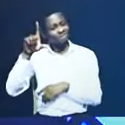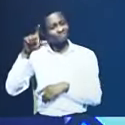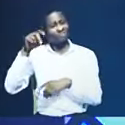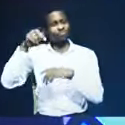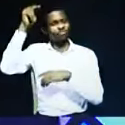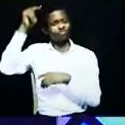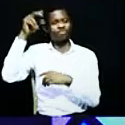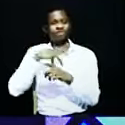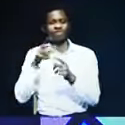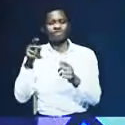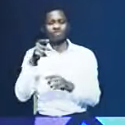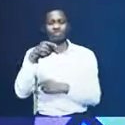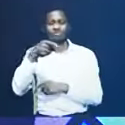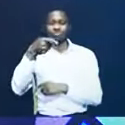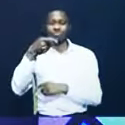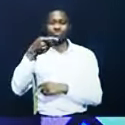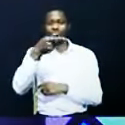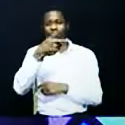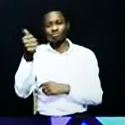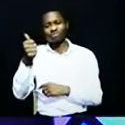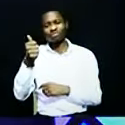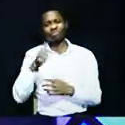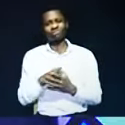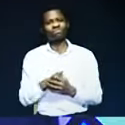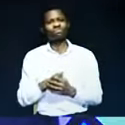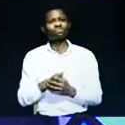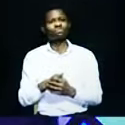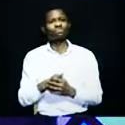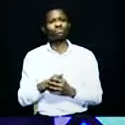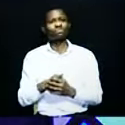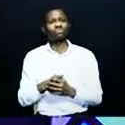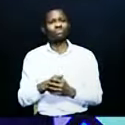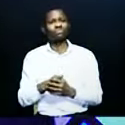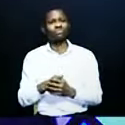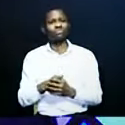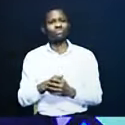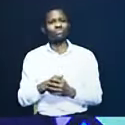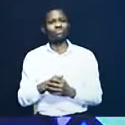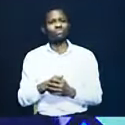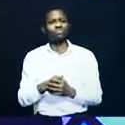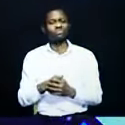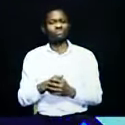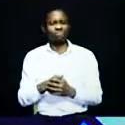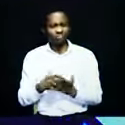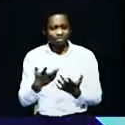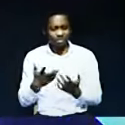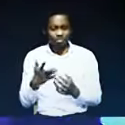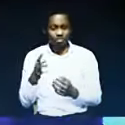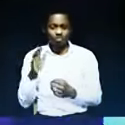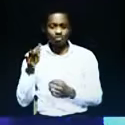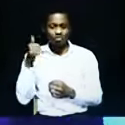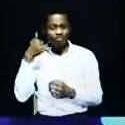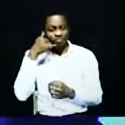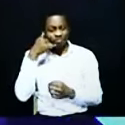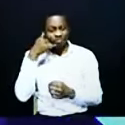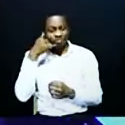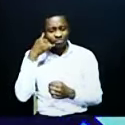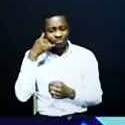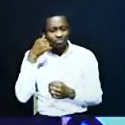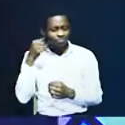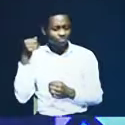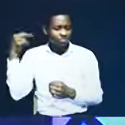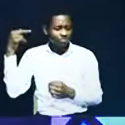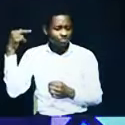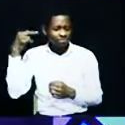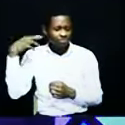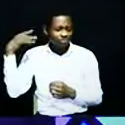Then my phone would tick kring like that. Na me telephone be was